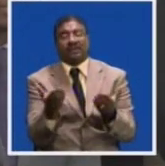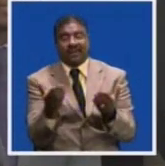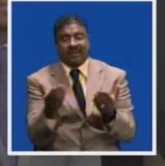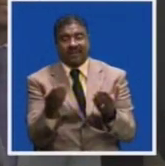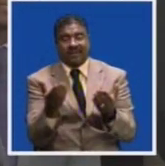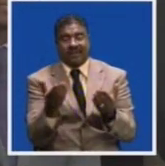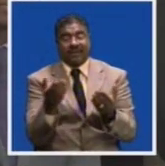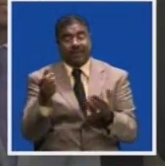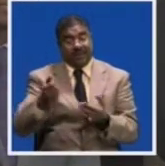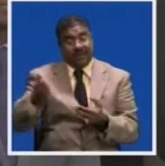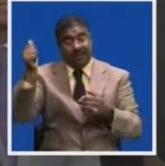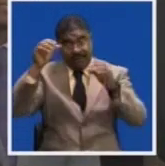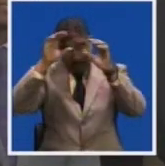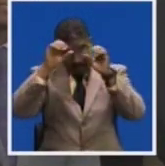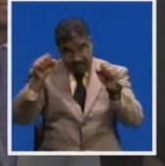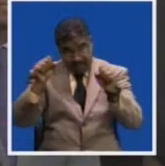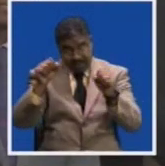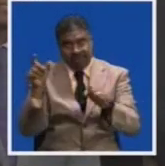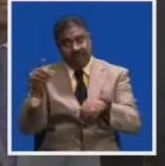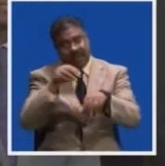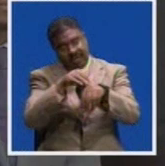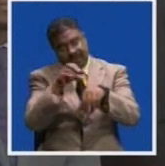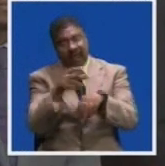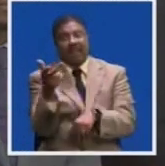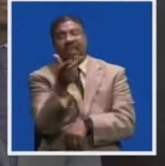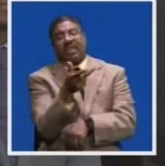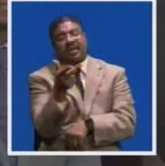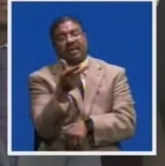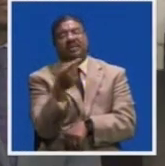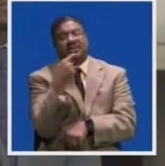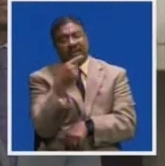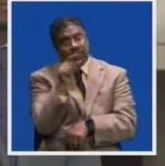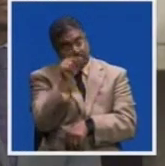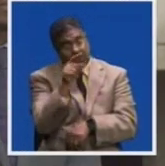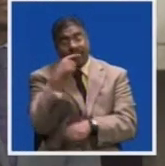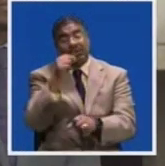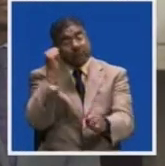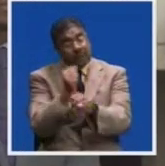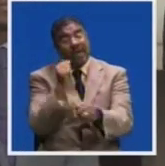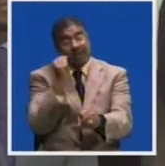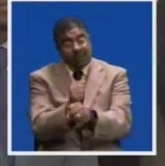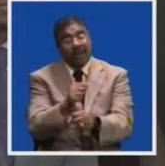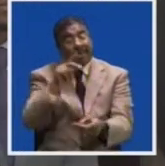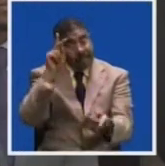has urged the newly appointed permanent secretaries to work according to expectations of the people.